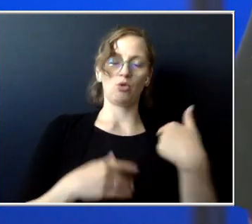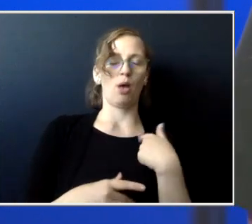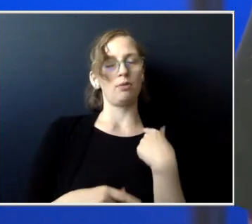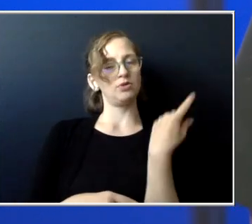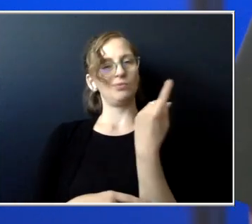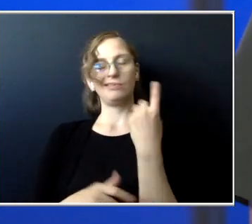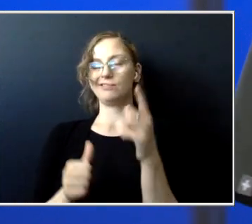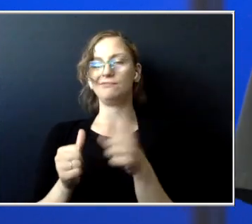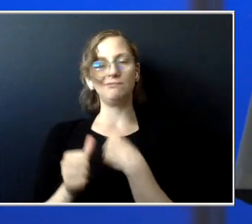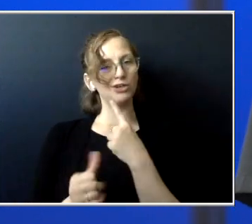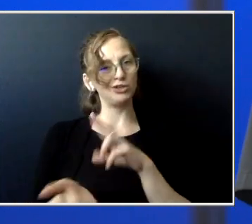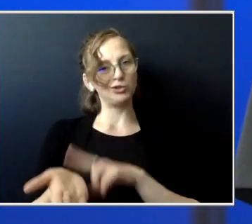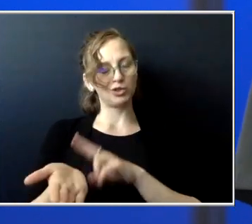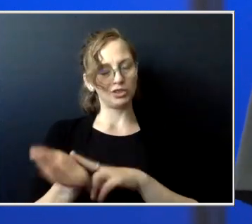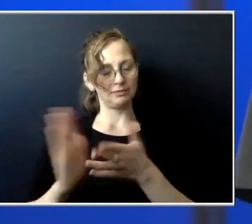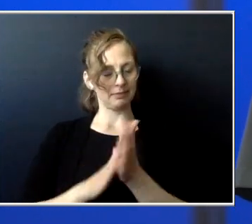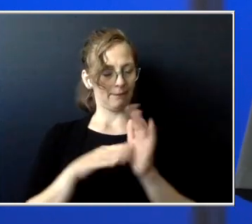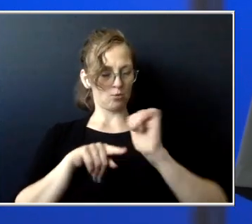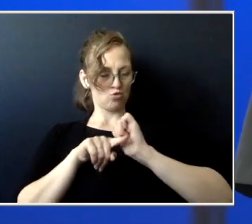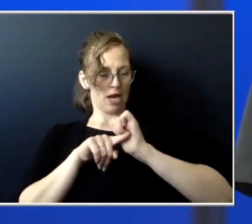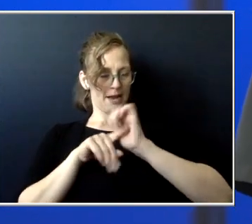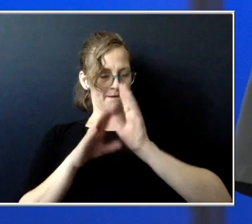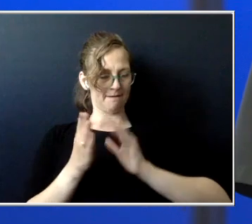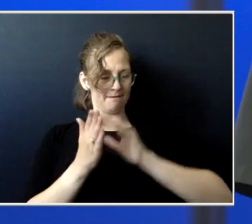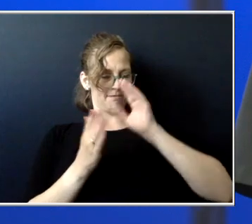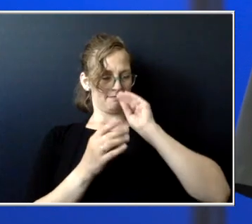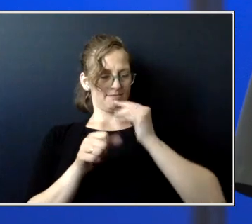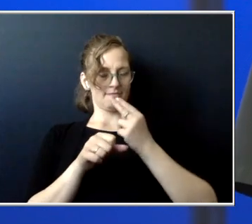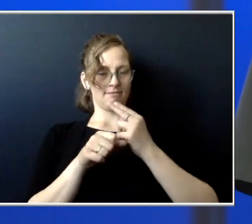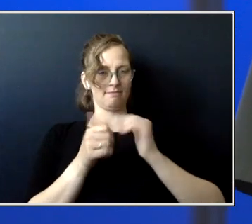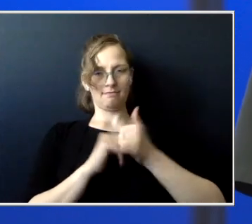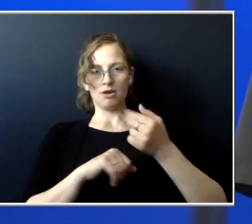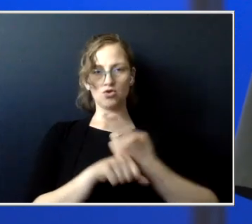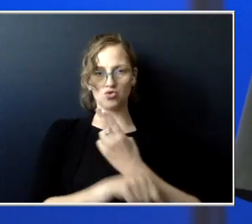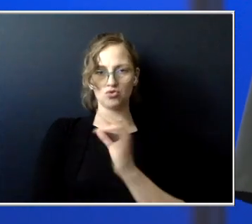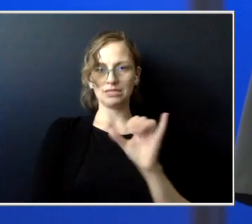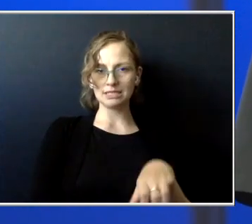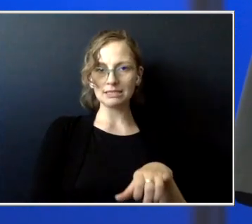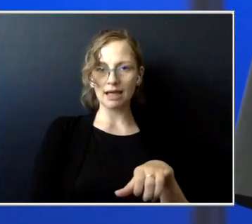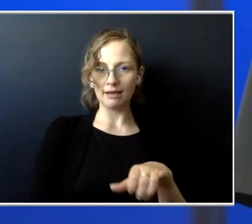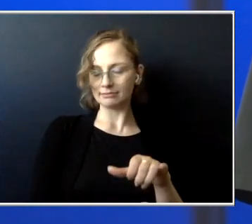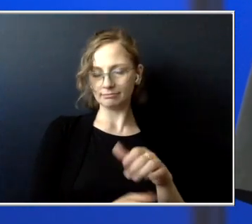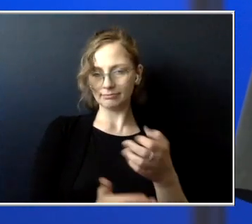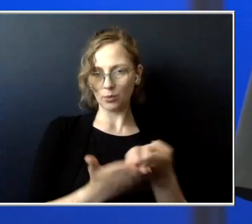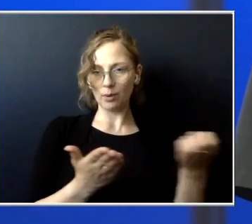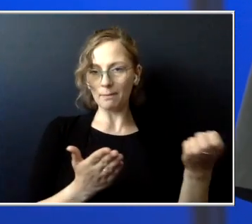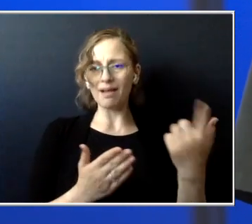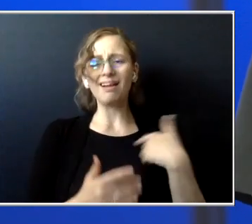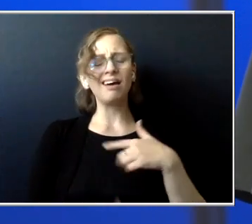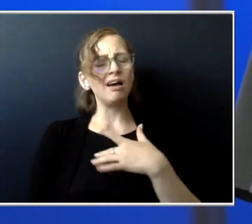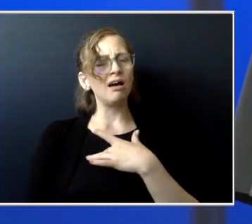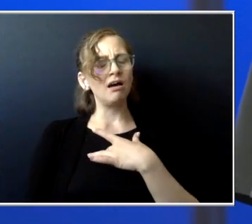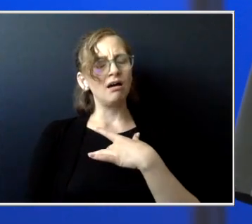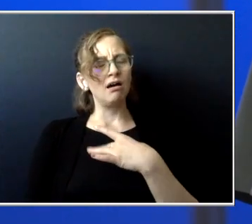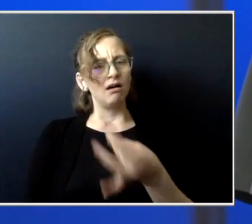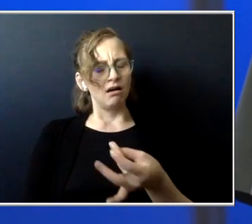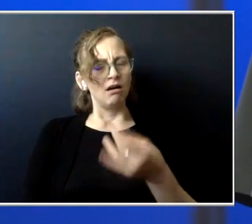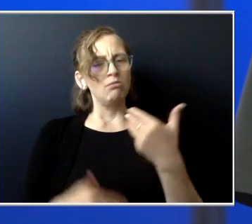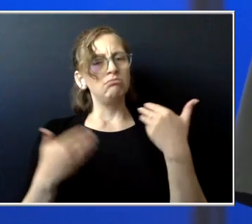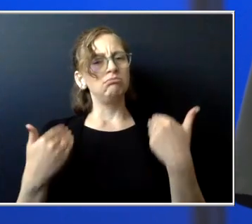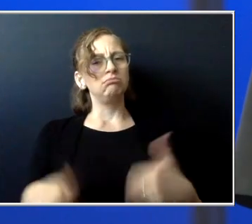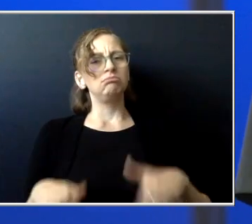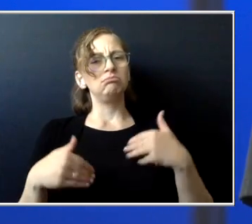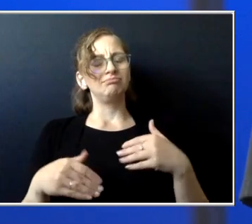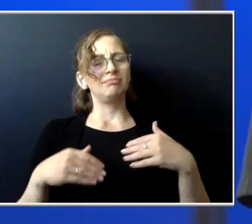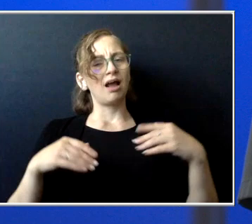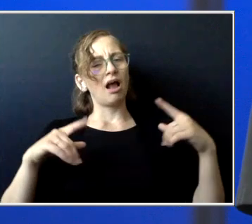to learn how to do this device. And I just really liked how it's very complex but